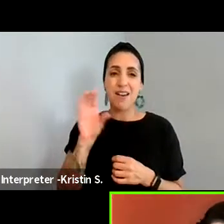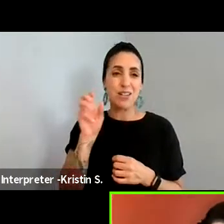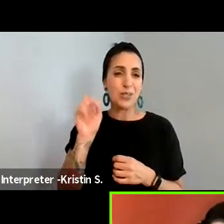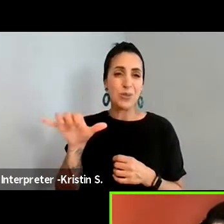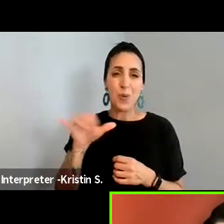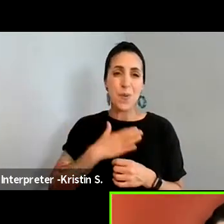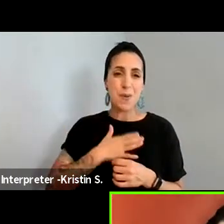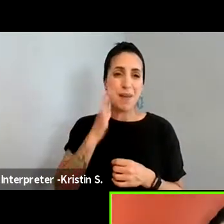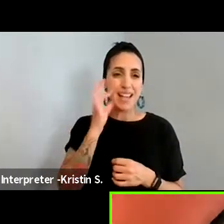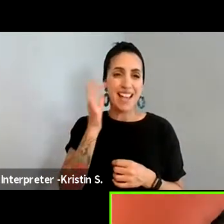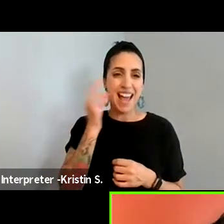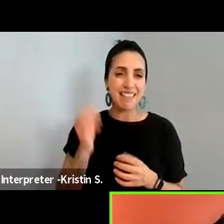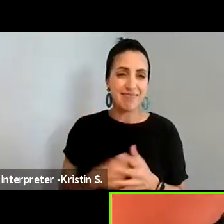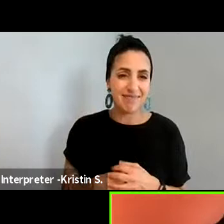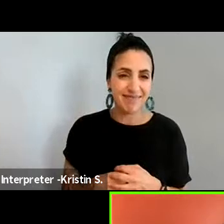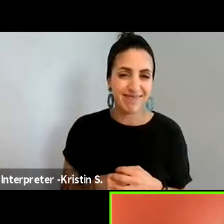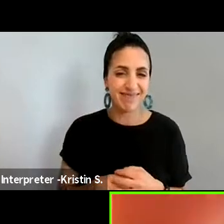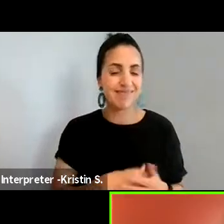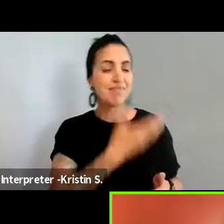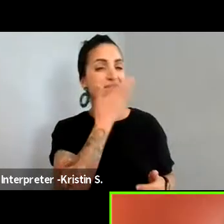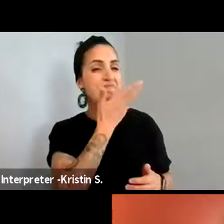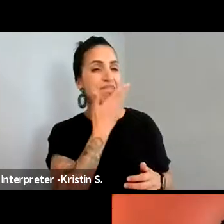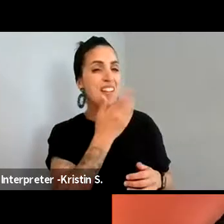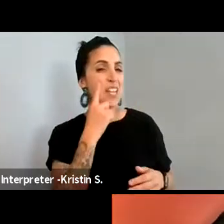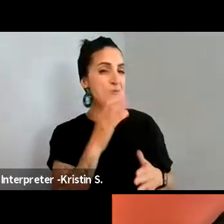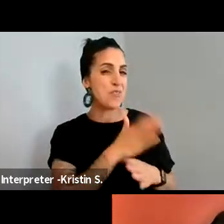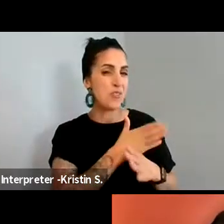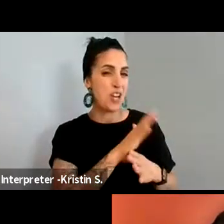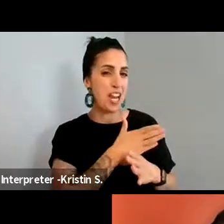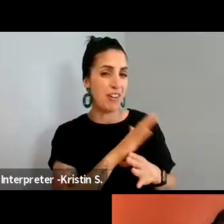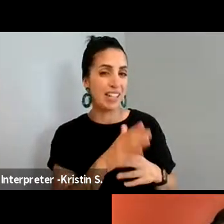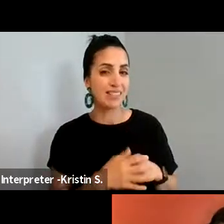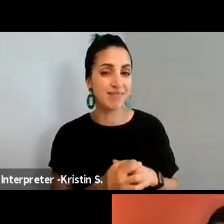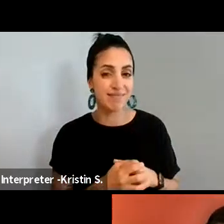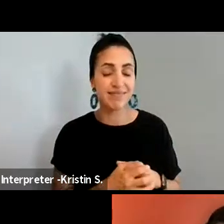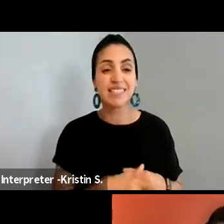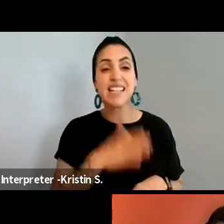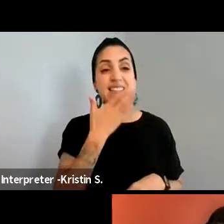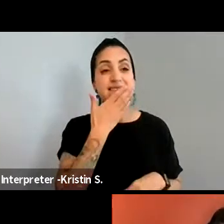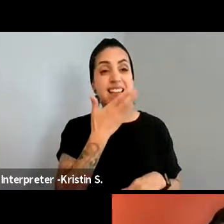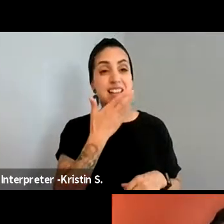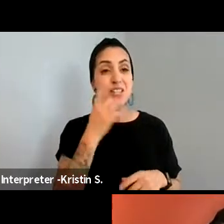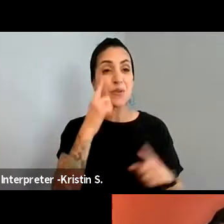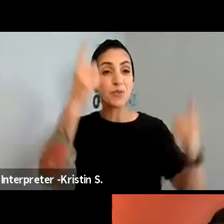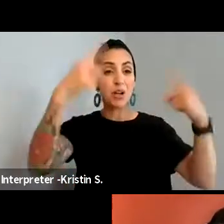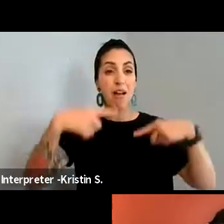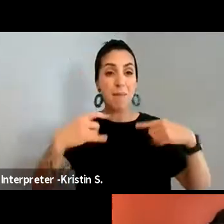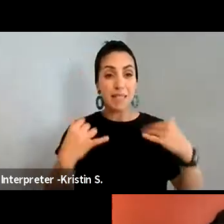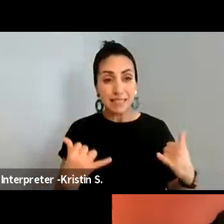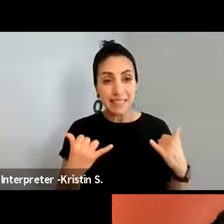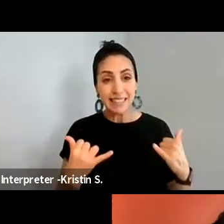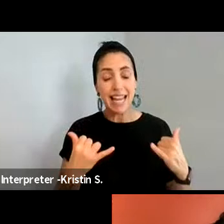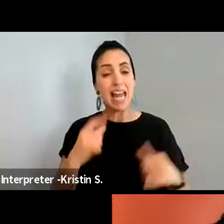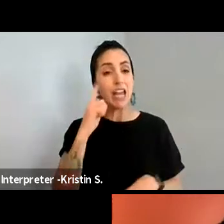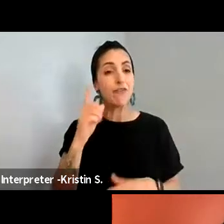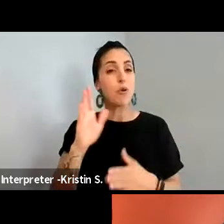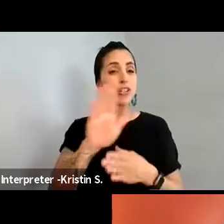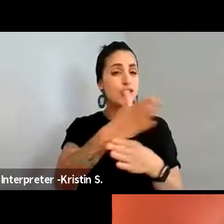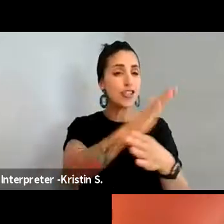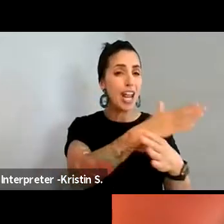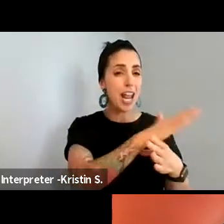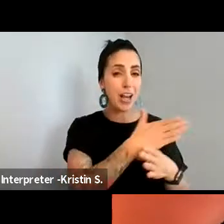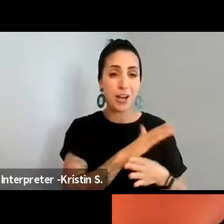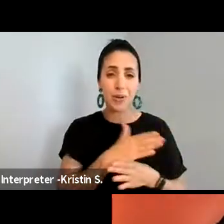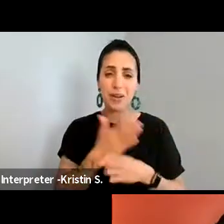Oh, all right. Well, thank you for sharing that. Thank you. Thank you for being here today. Thank you for sharing all that you